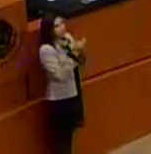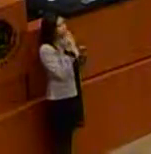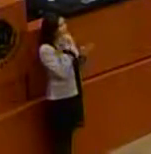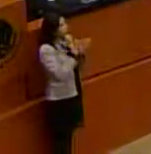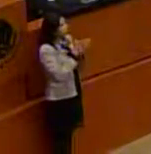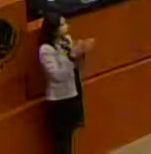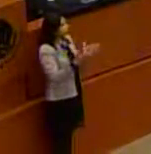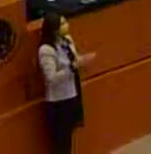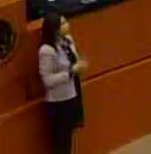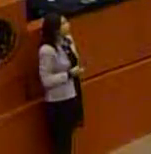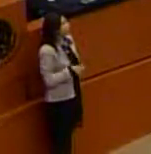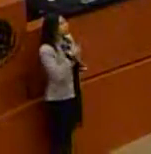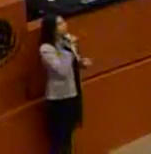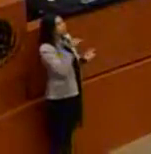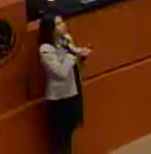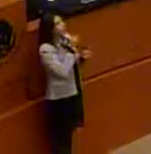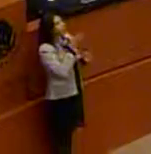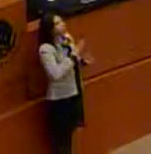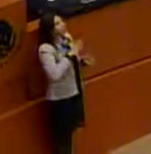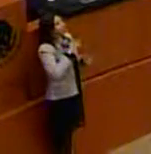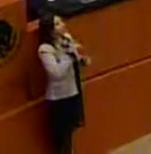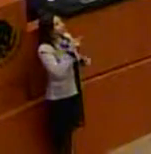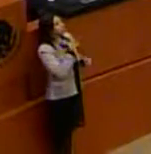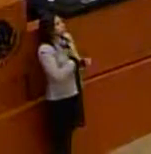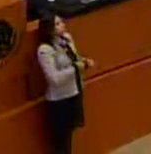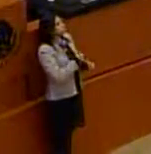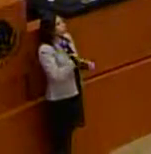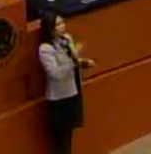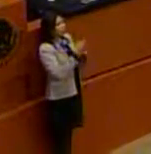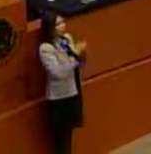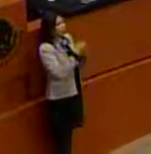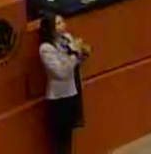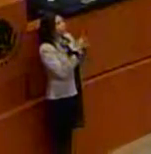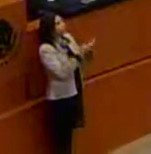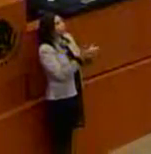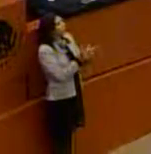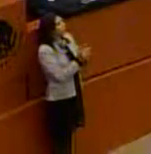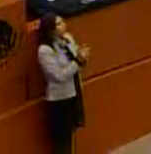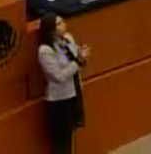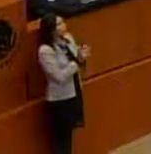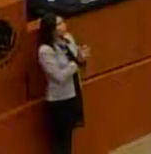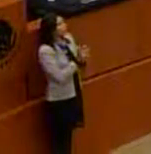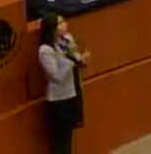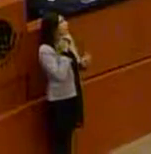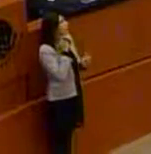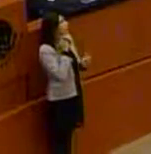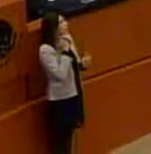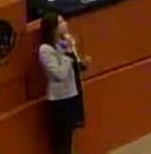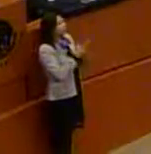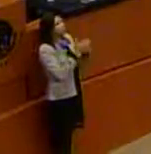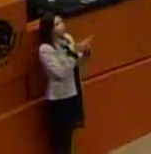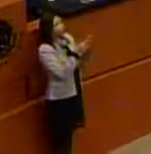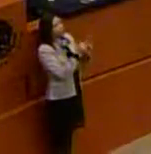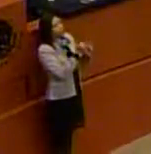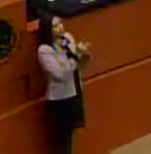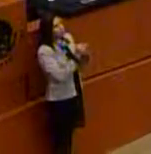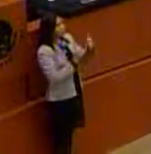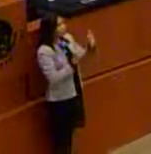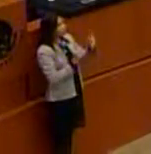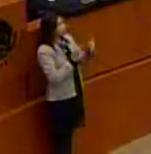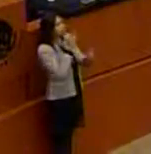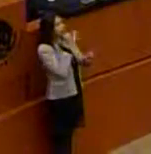Because in Switzerland, even among parties which say that they are of the left, there is